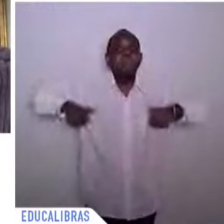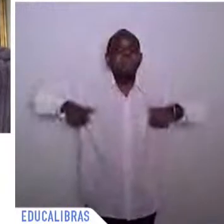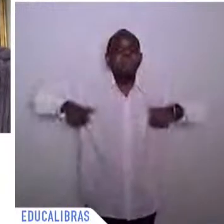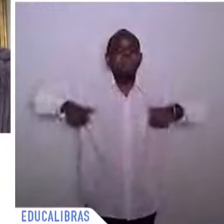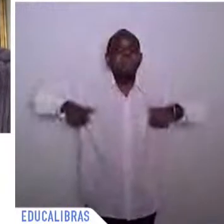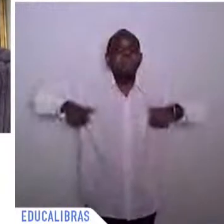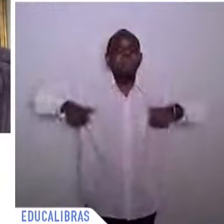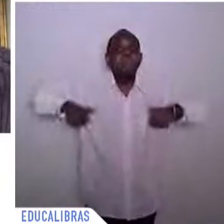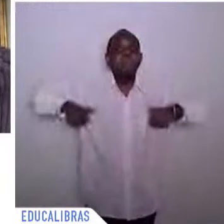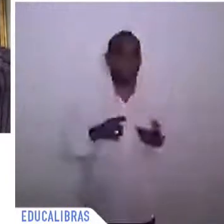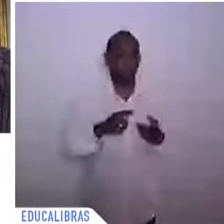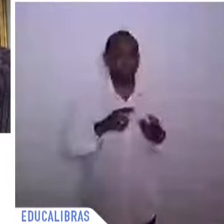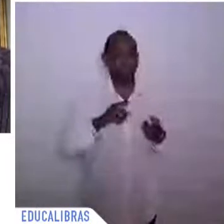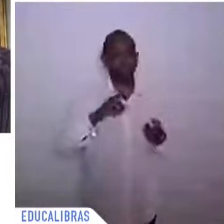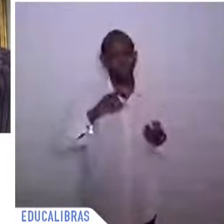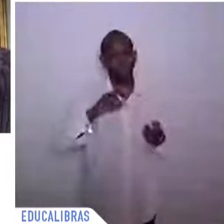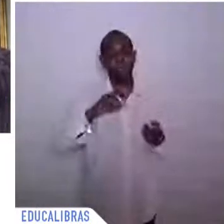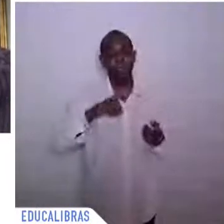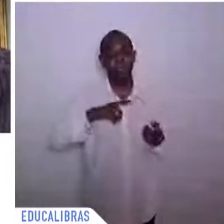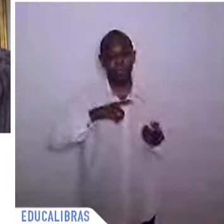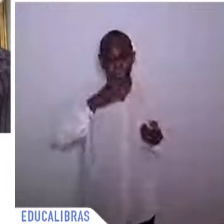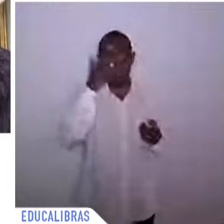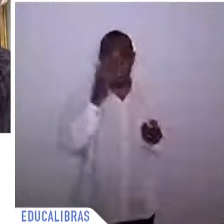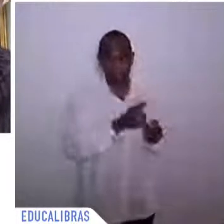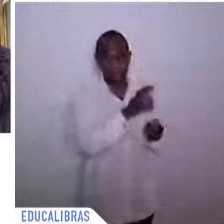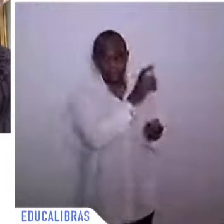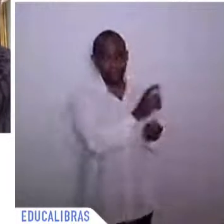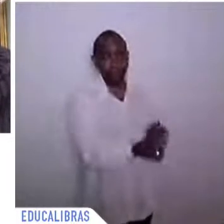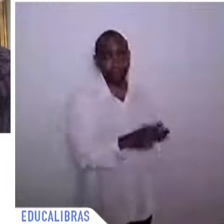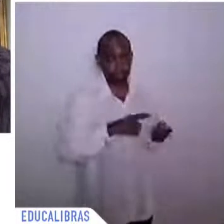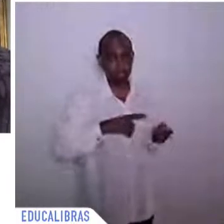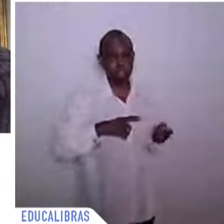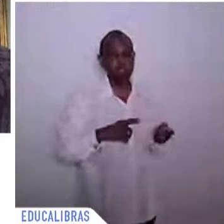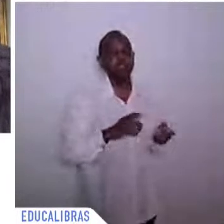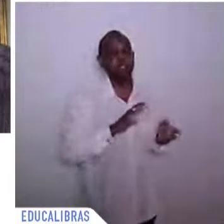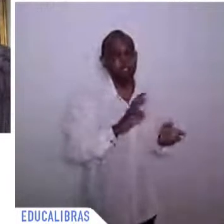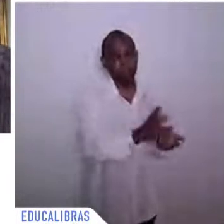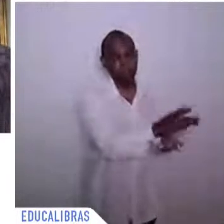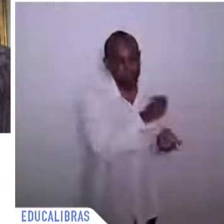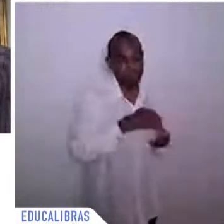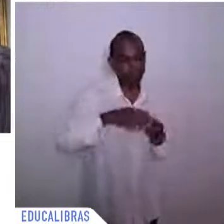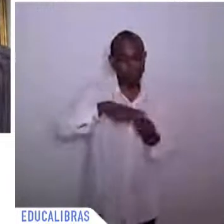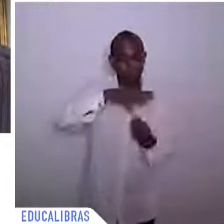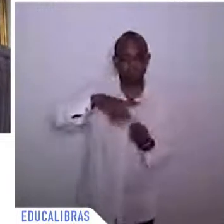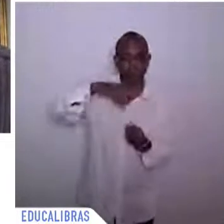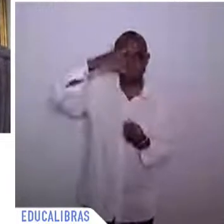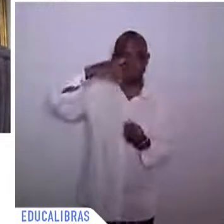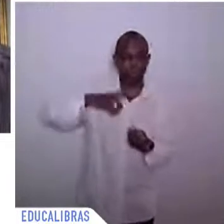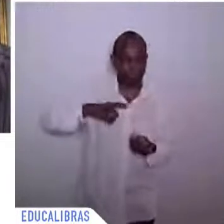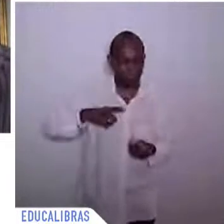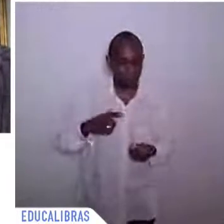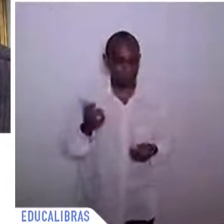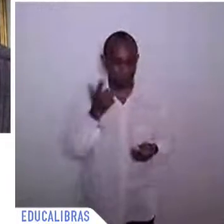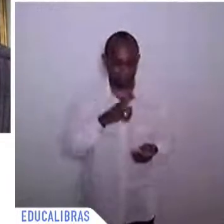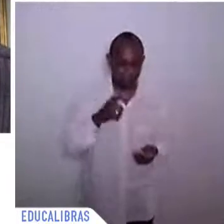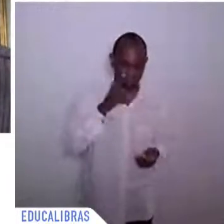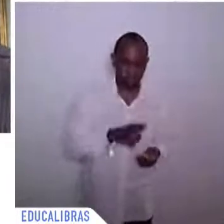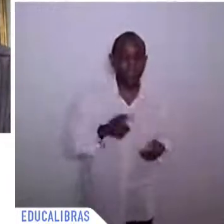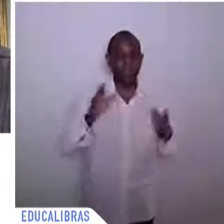inequalities. With that in mind, I am delighted to invite José Eduardo Cardozo, a